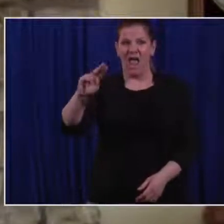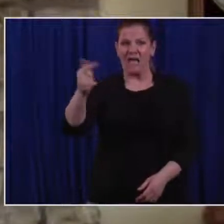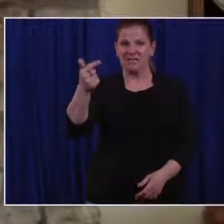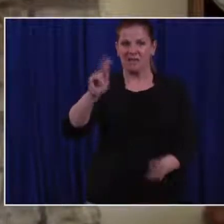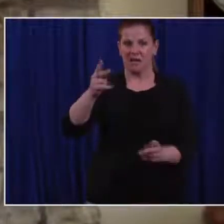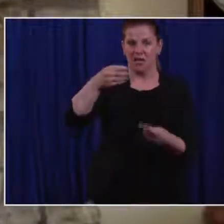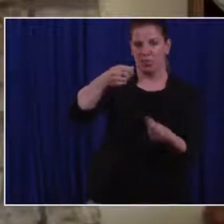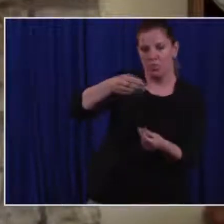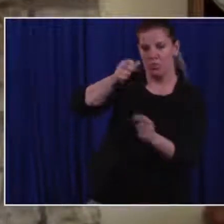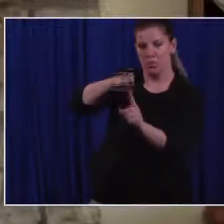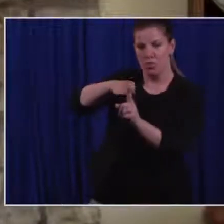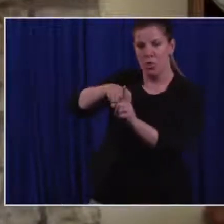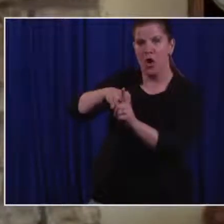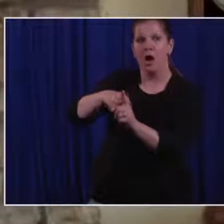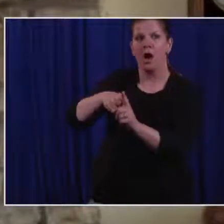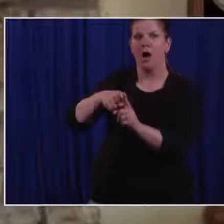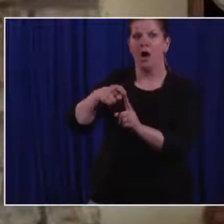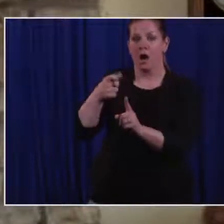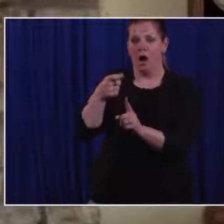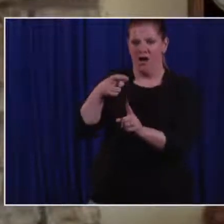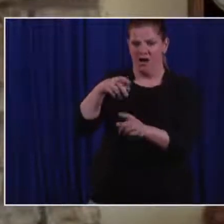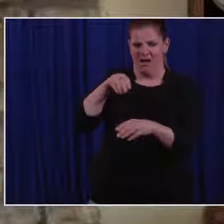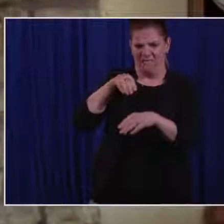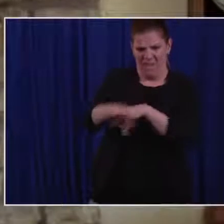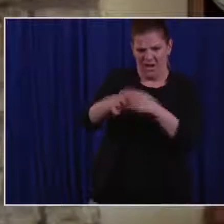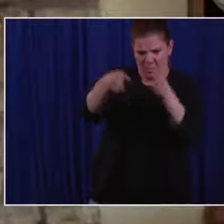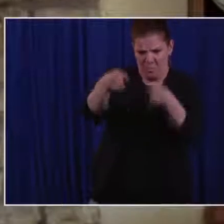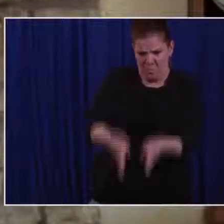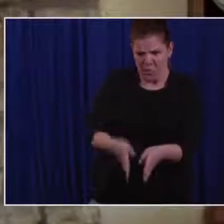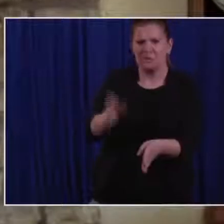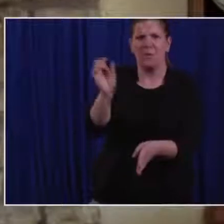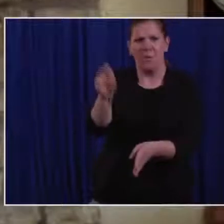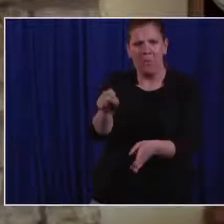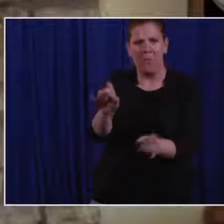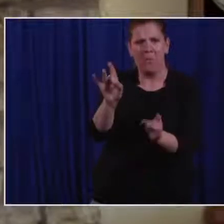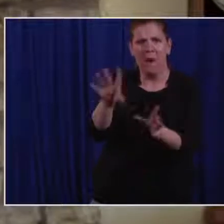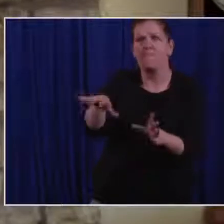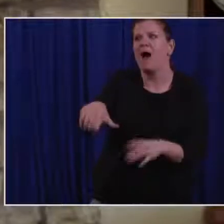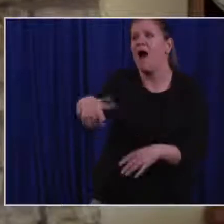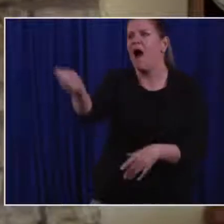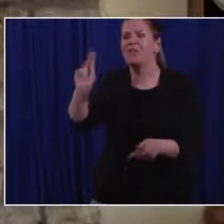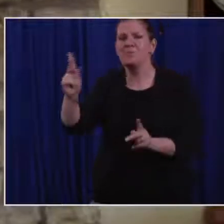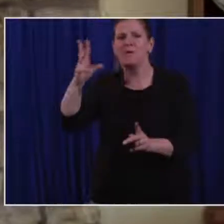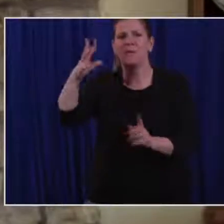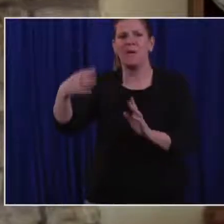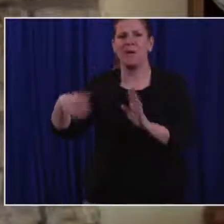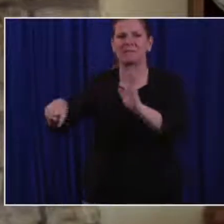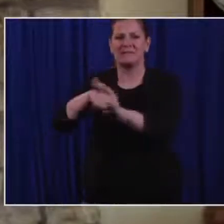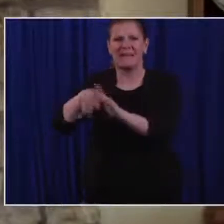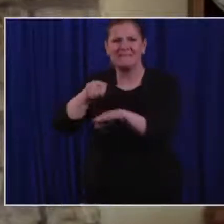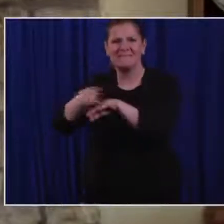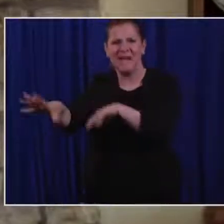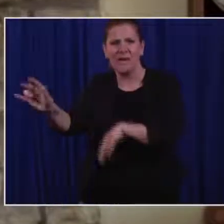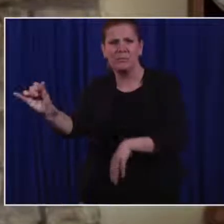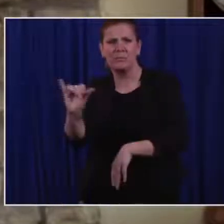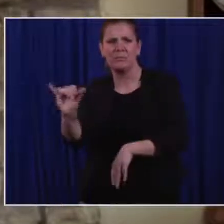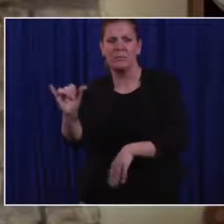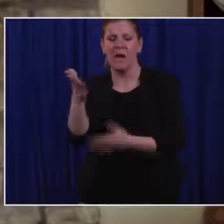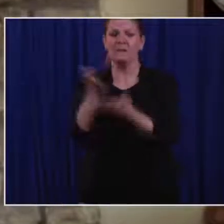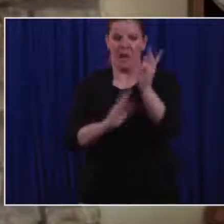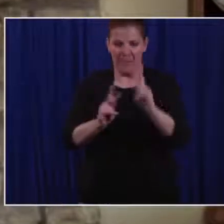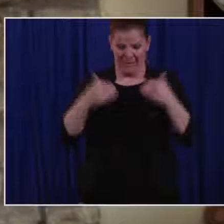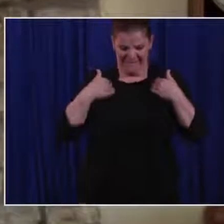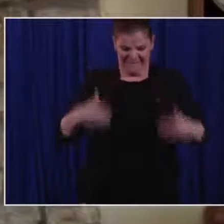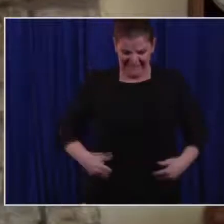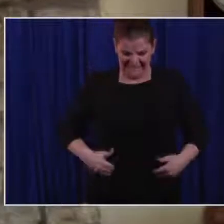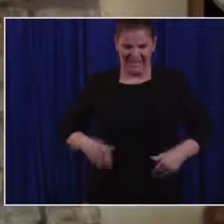hospital are not the only victims. Other victims are those who have long-term mental health challenges as a direct